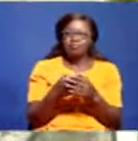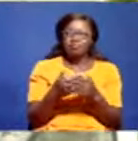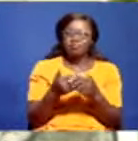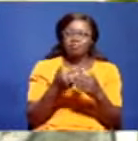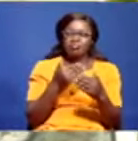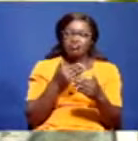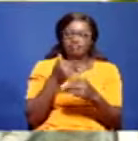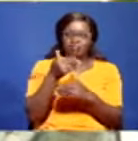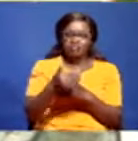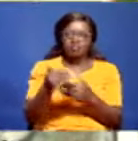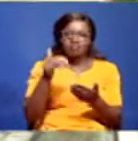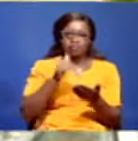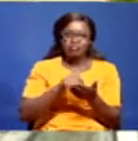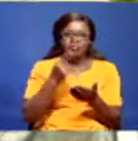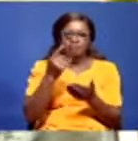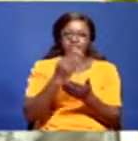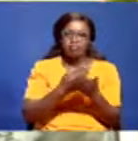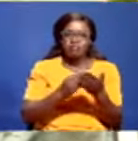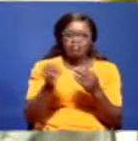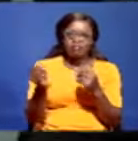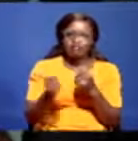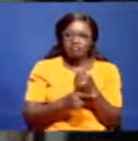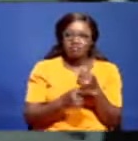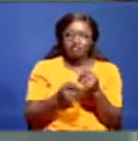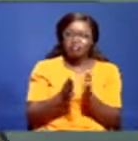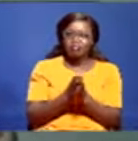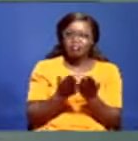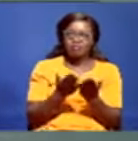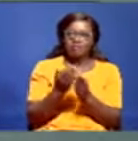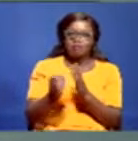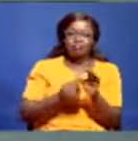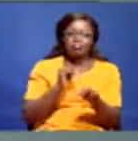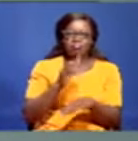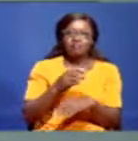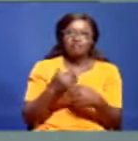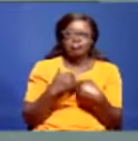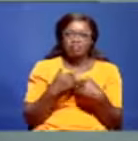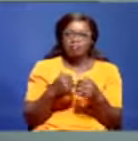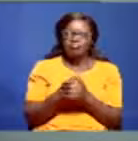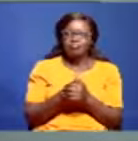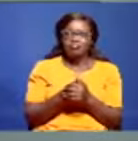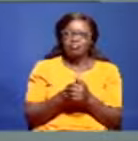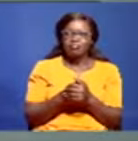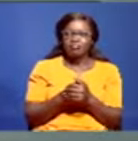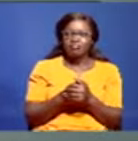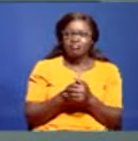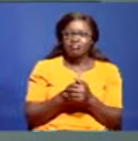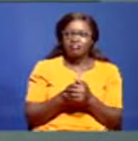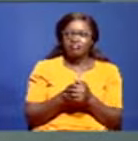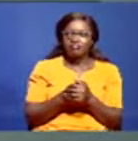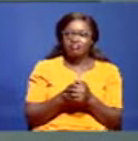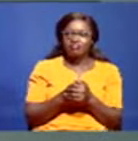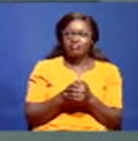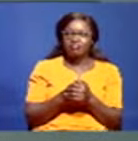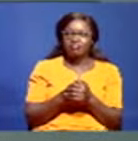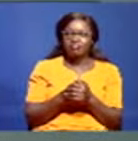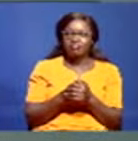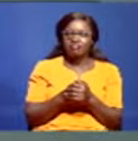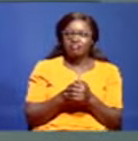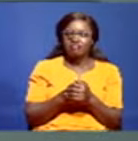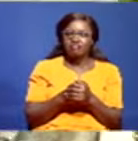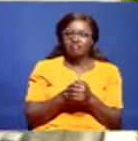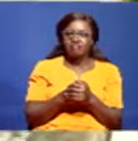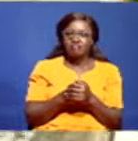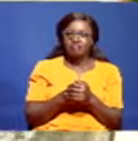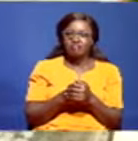us again 1.5 months, and now we have a film. Standby. On standby. Speed sound. Speeding.